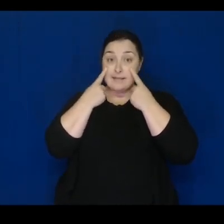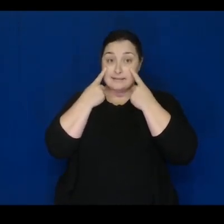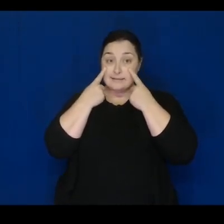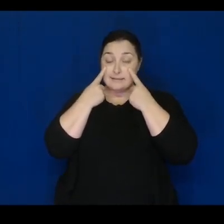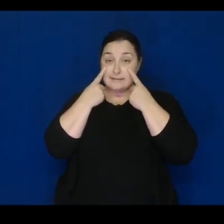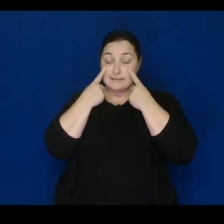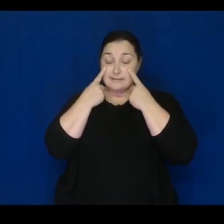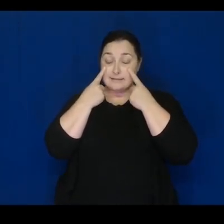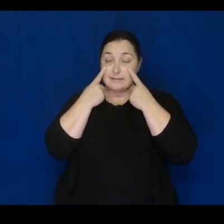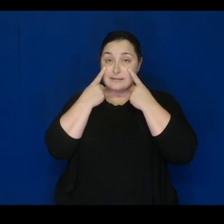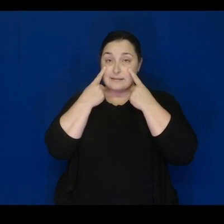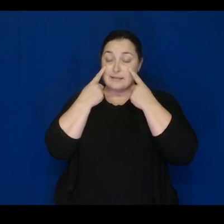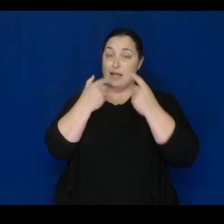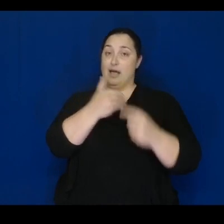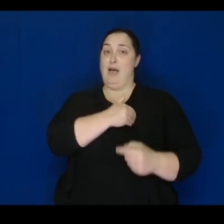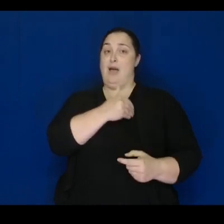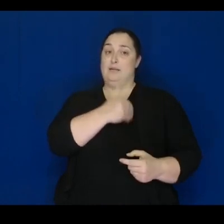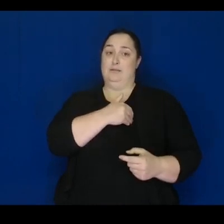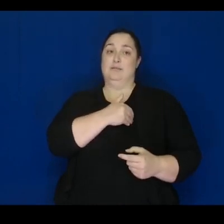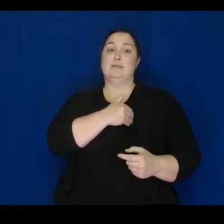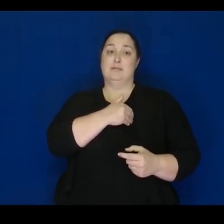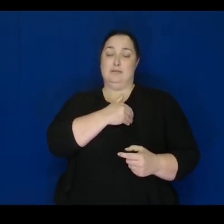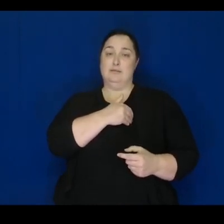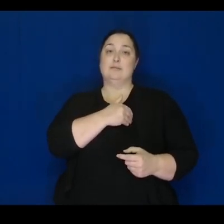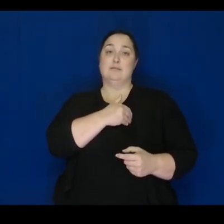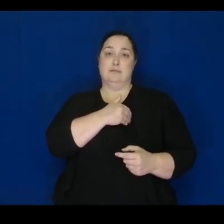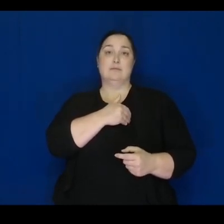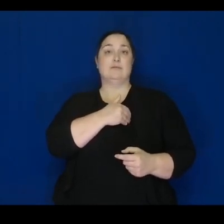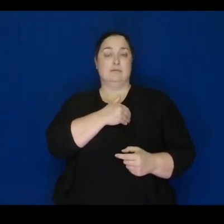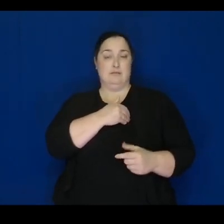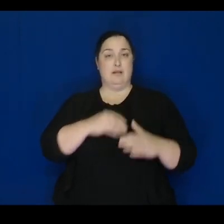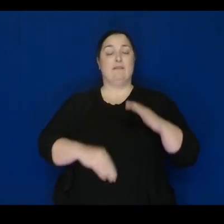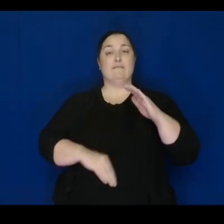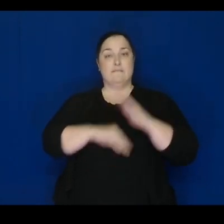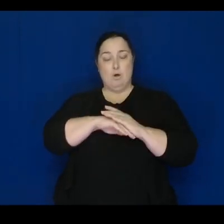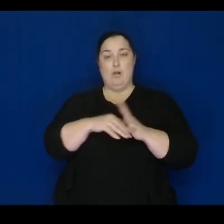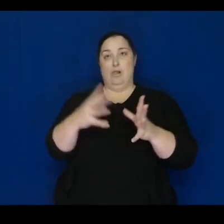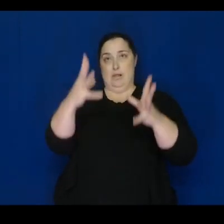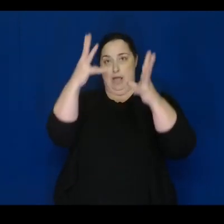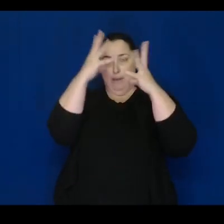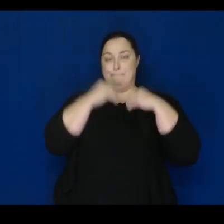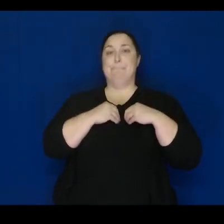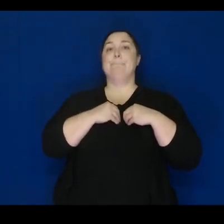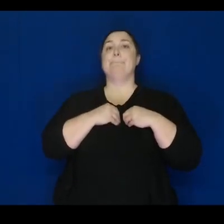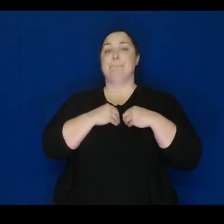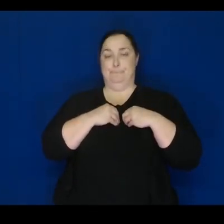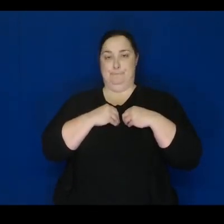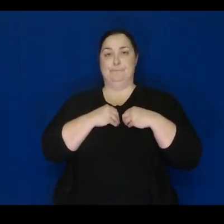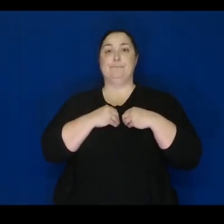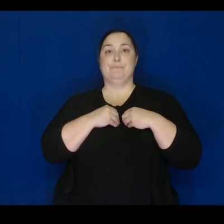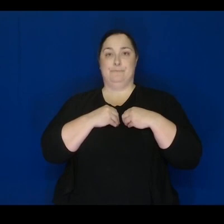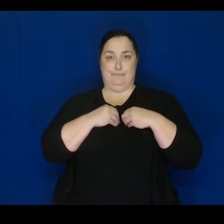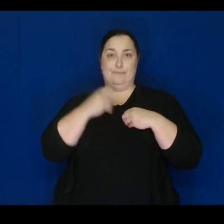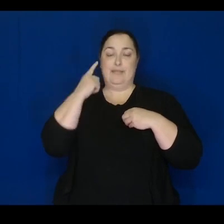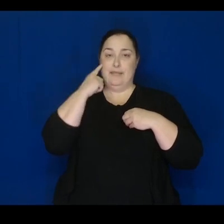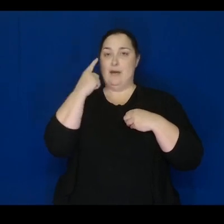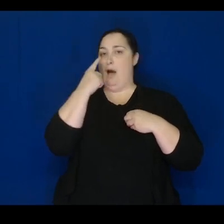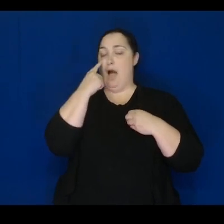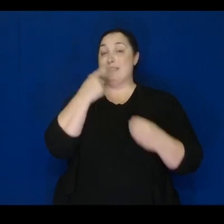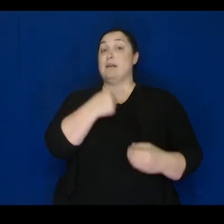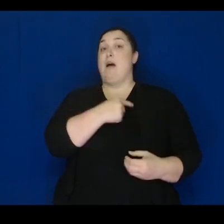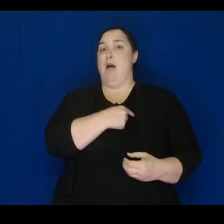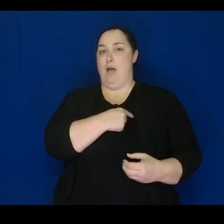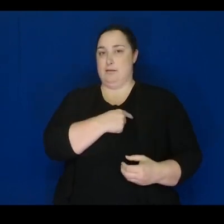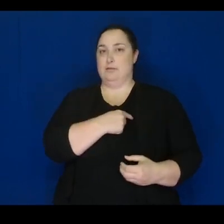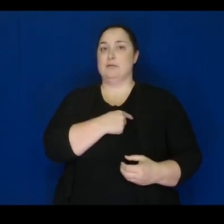eyes, and also your yukul, which is your heart. So listening from your ears and your eyes and your heart.